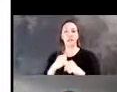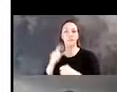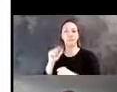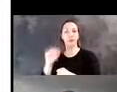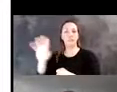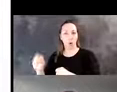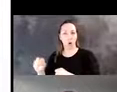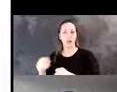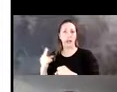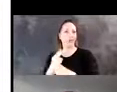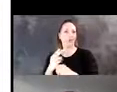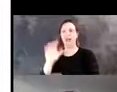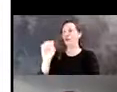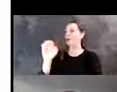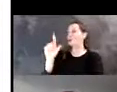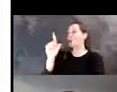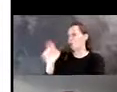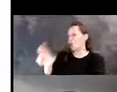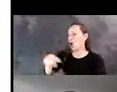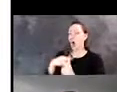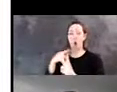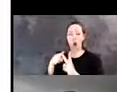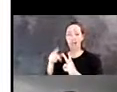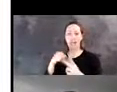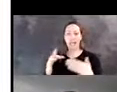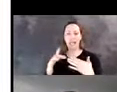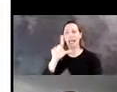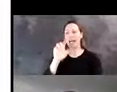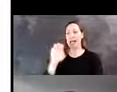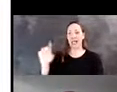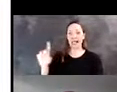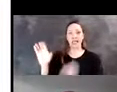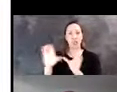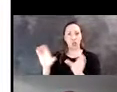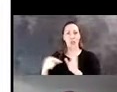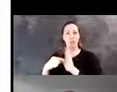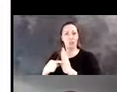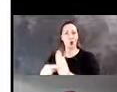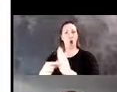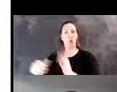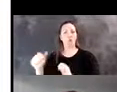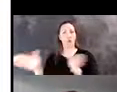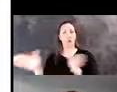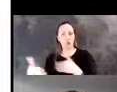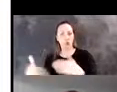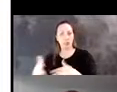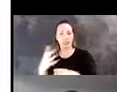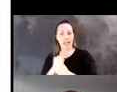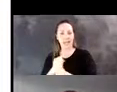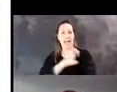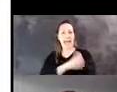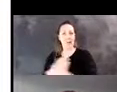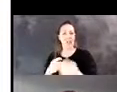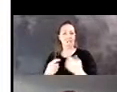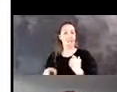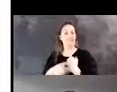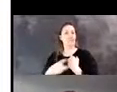like solar, getting LEED certified showrooms, and using energy efficient appliances. And we